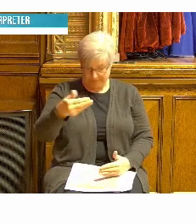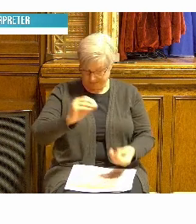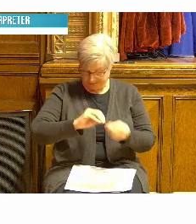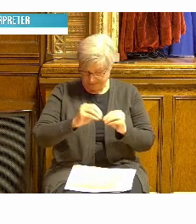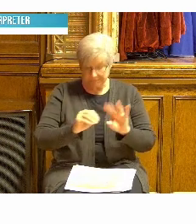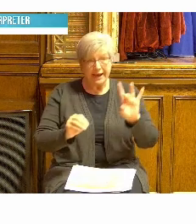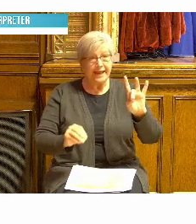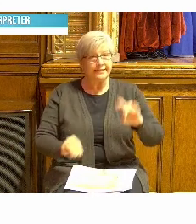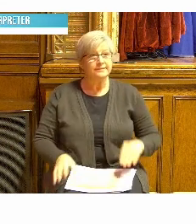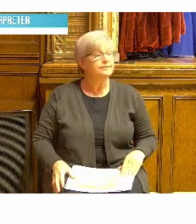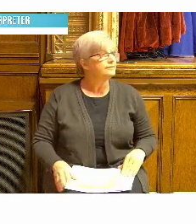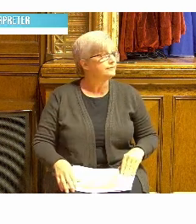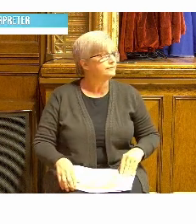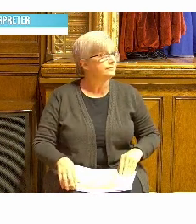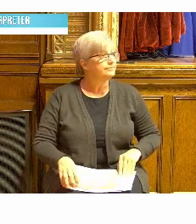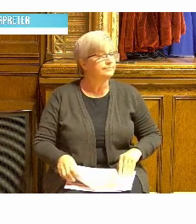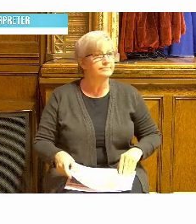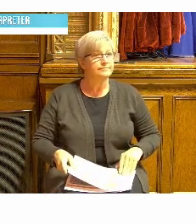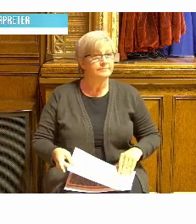8.